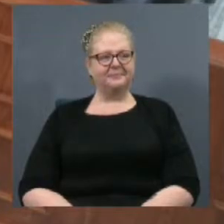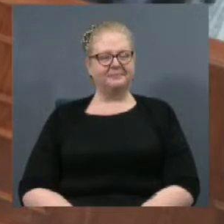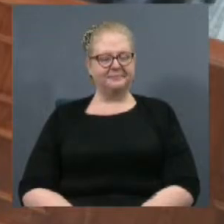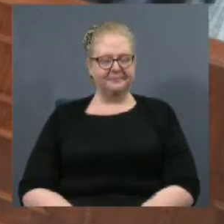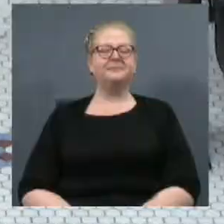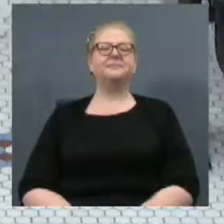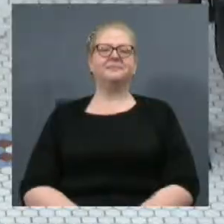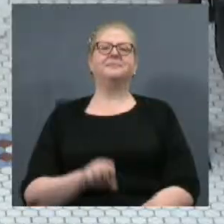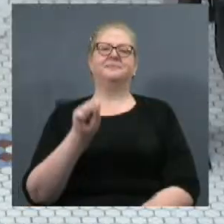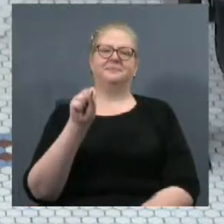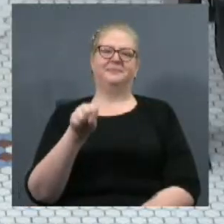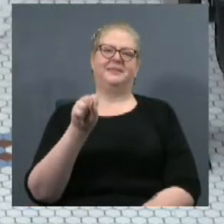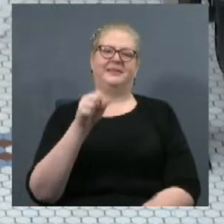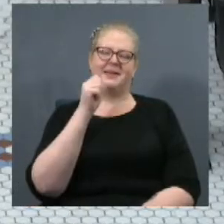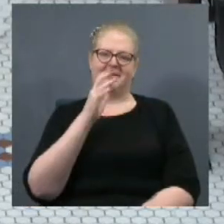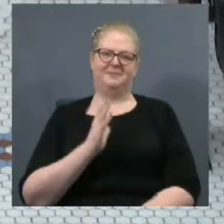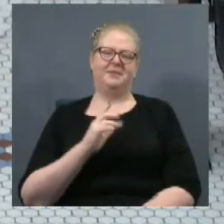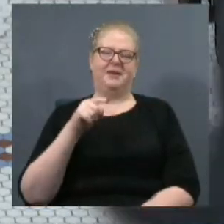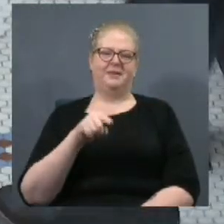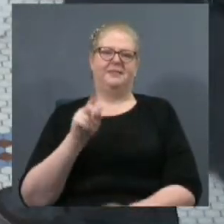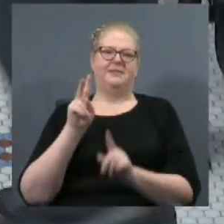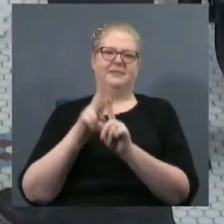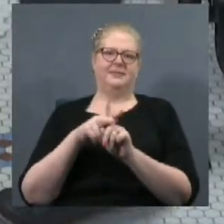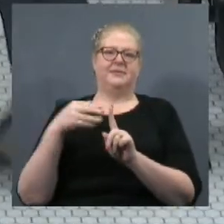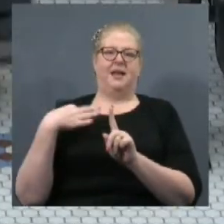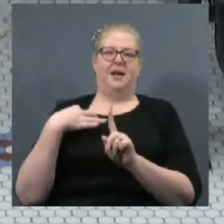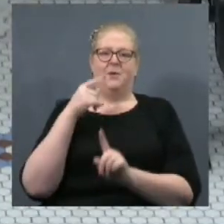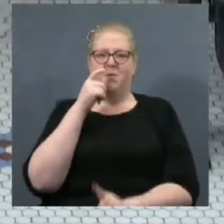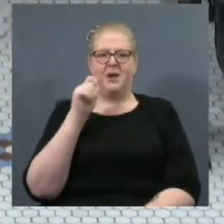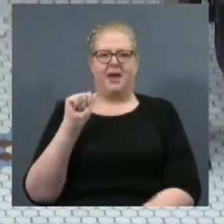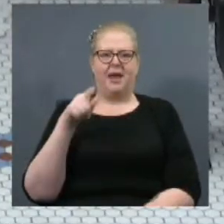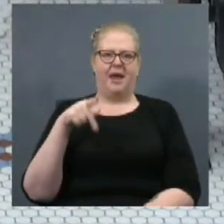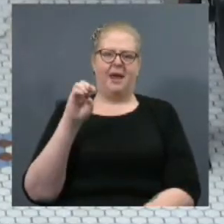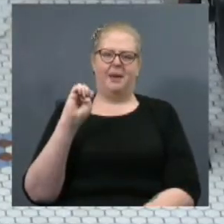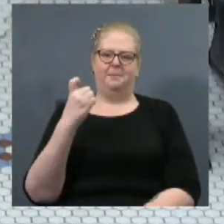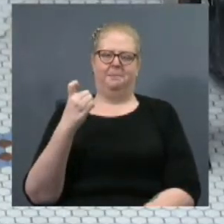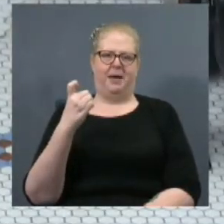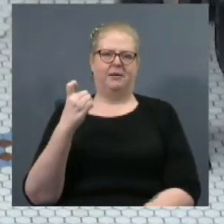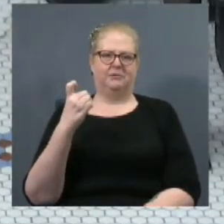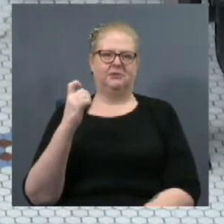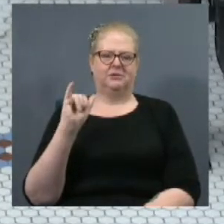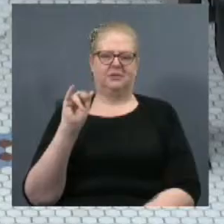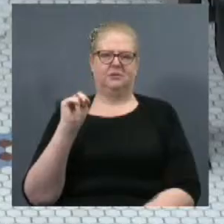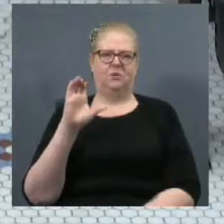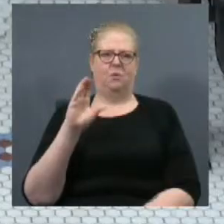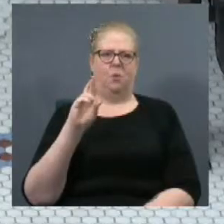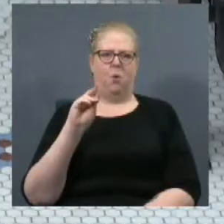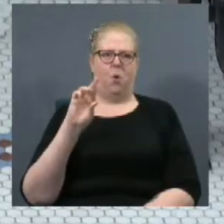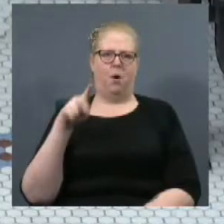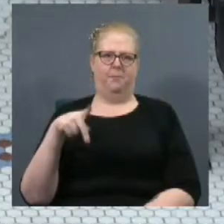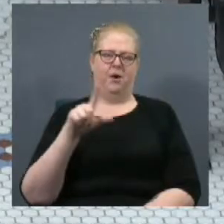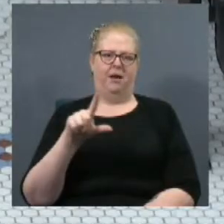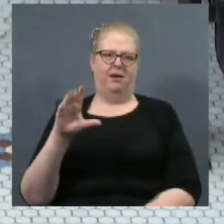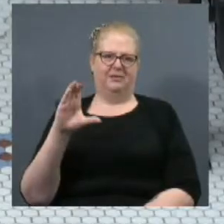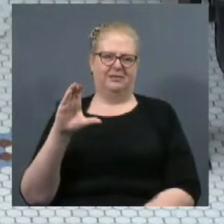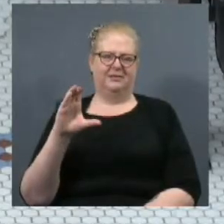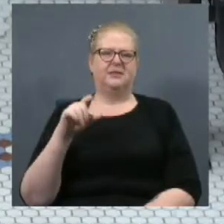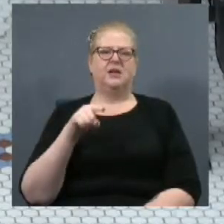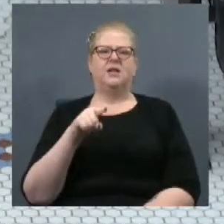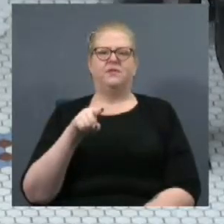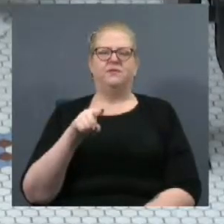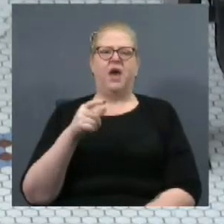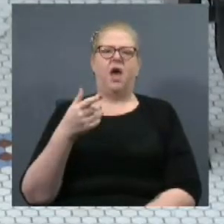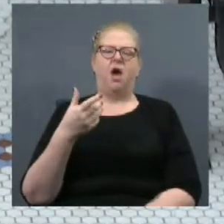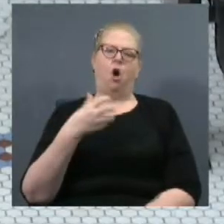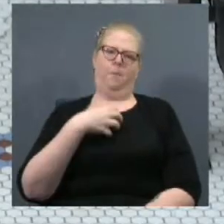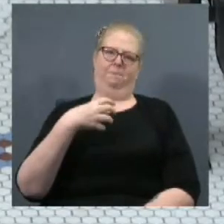Yes, ma'am. This is the applicant, Apex Professional Construction LLC, is appealing the Planning Commission's recommendation of denial